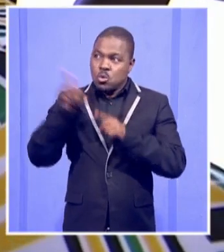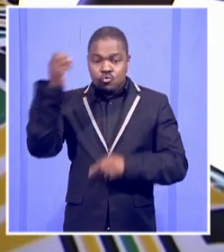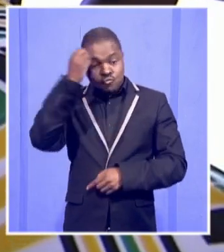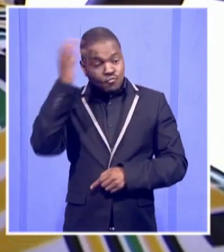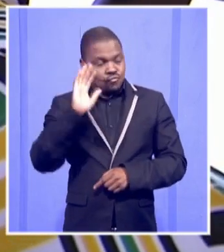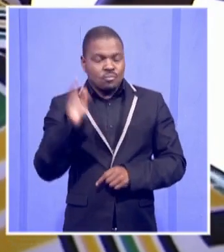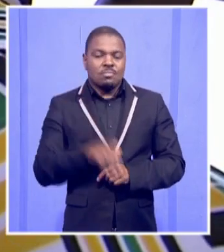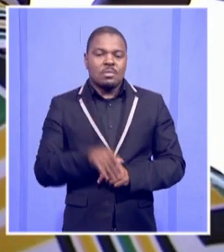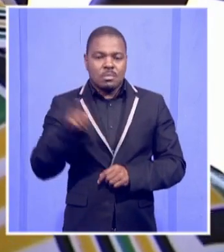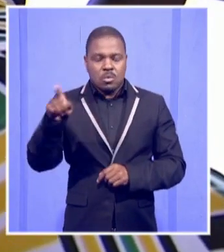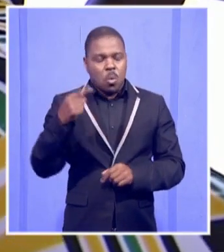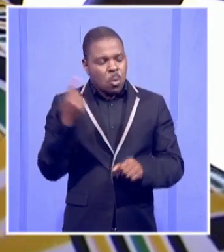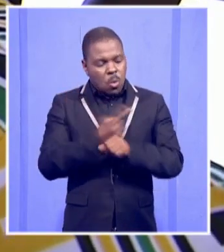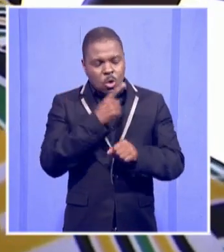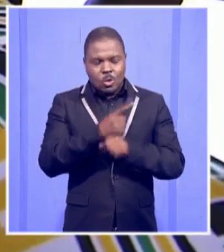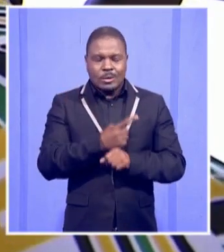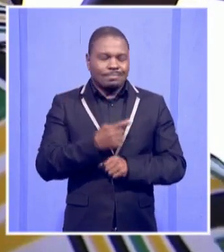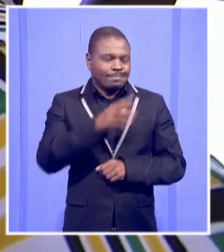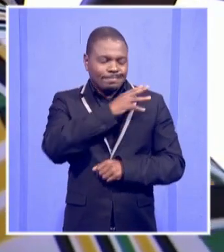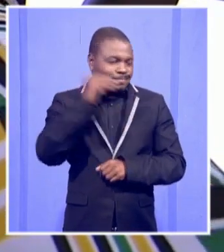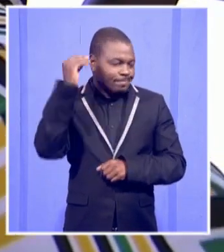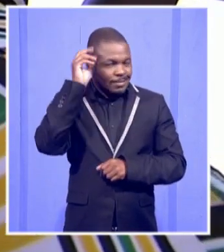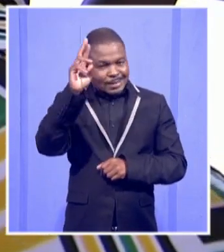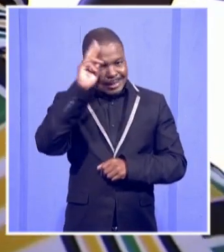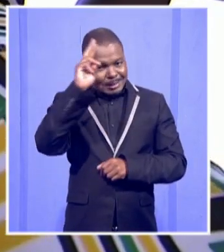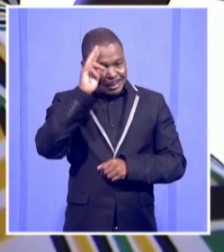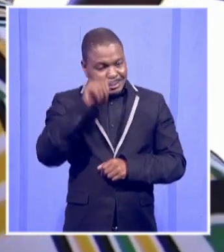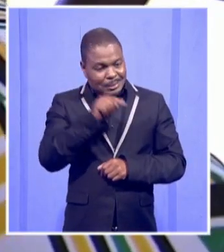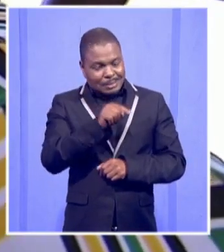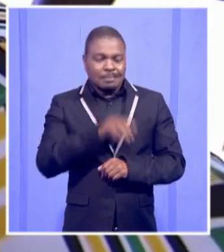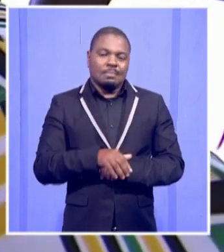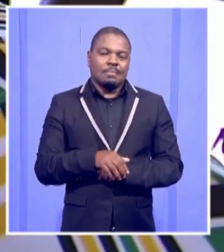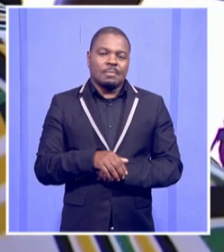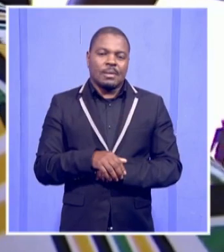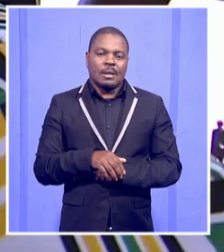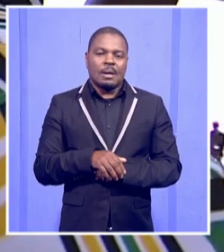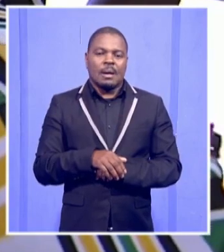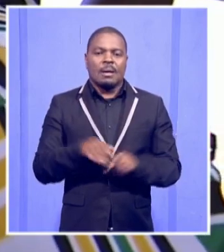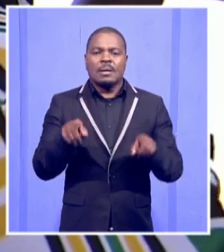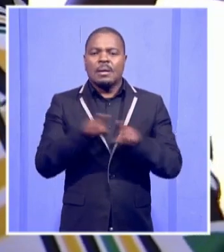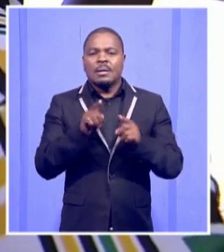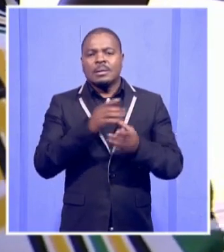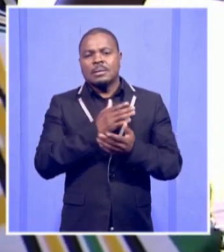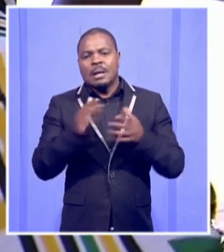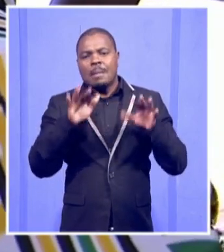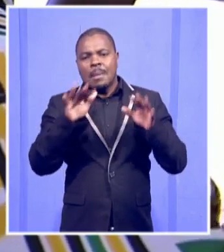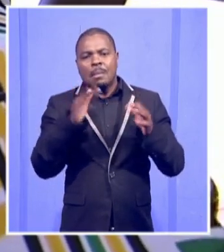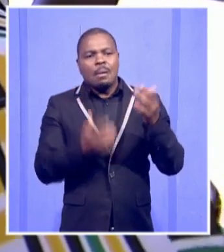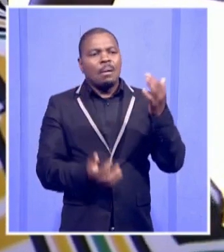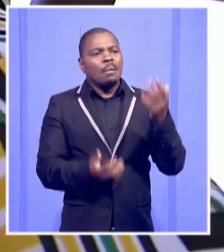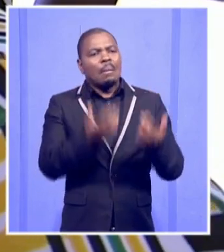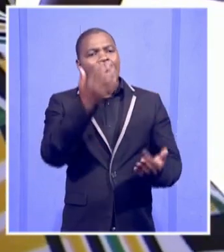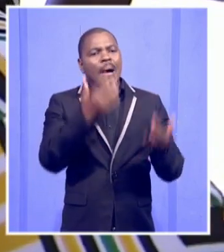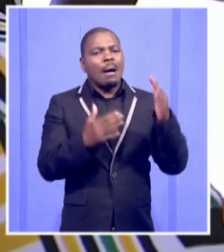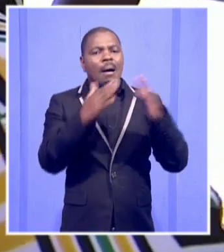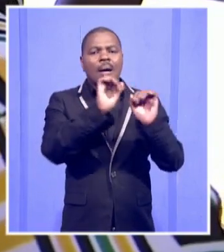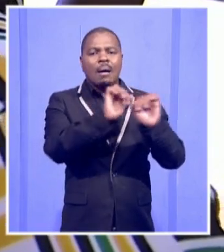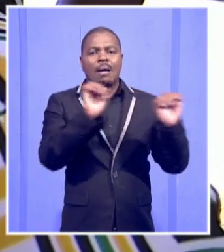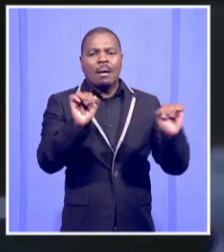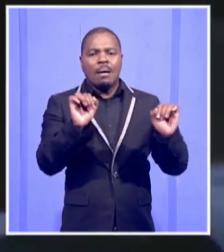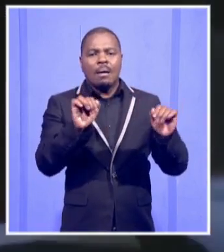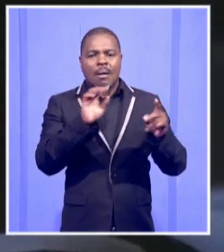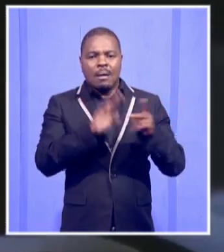akakhumbule ngato donke tinsita leti tidingeka emphakathini nebantu labasaswela tindlu tokulala